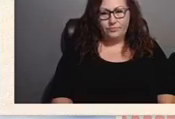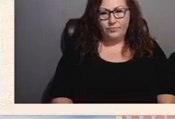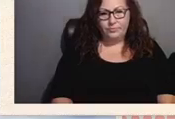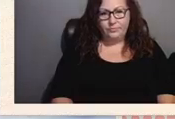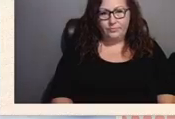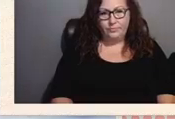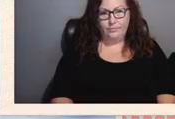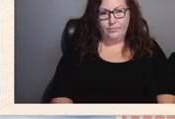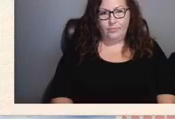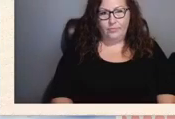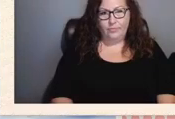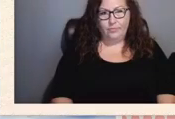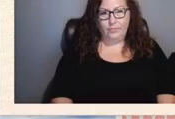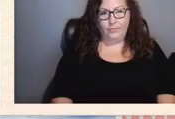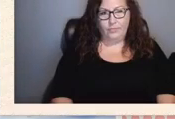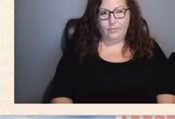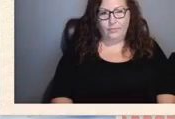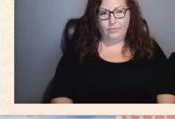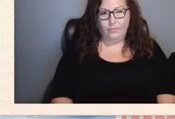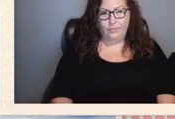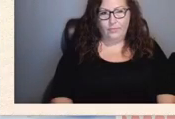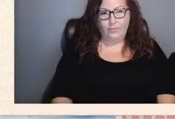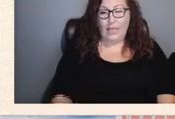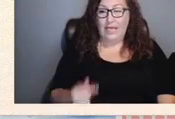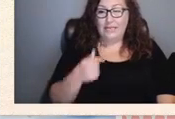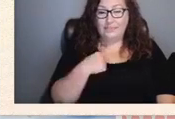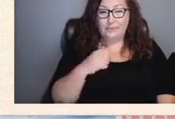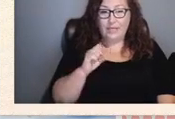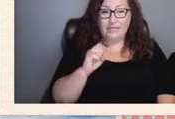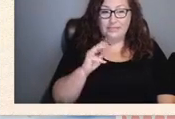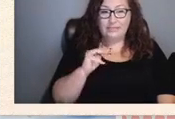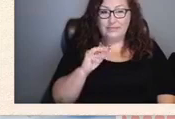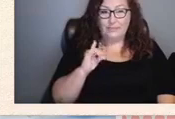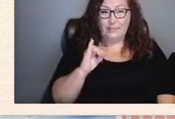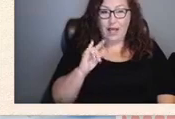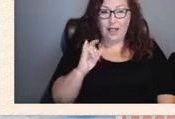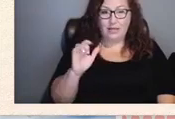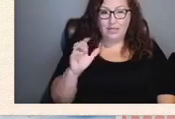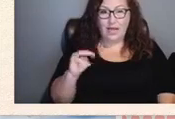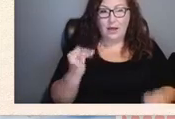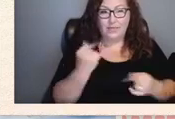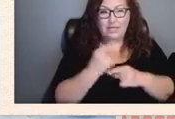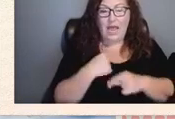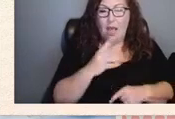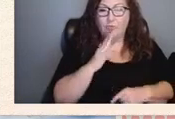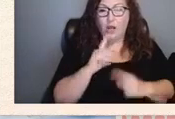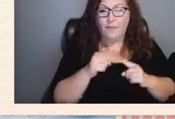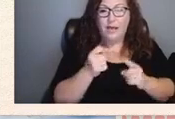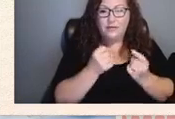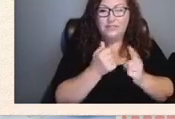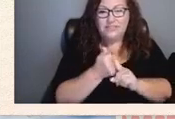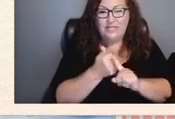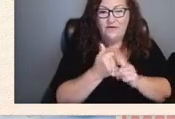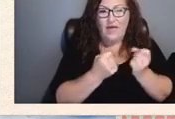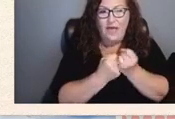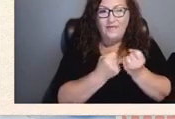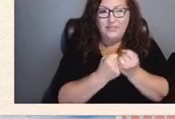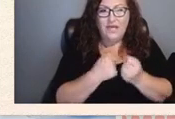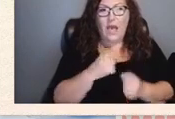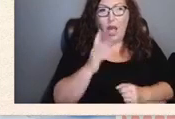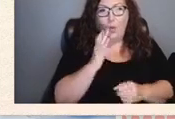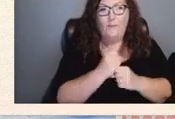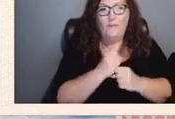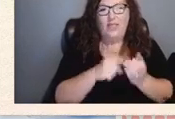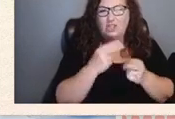Hoi ho, it's me, Smilatom. Today I'm speaking about self-advocacy. I'm going to make this short and